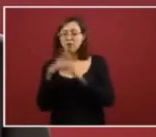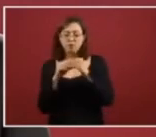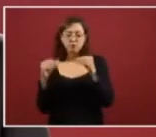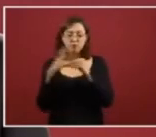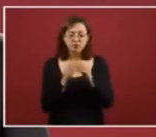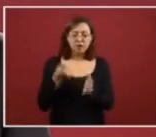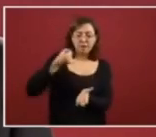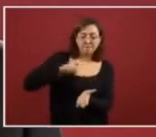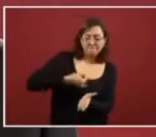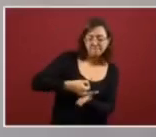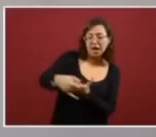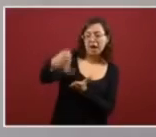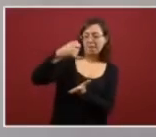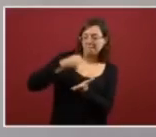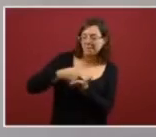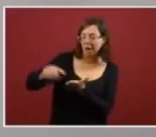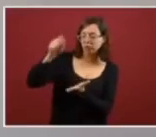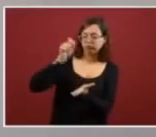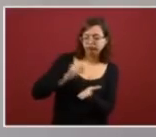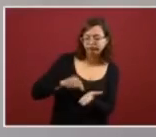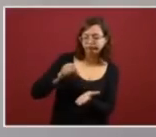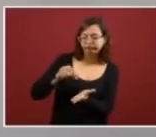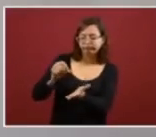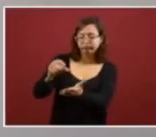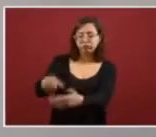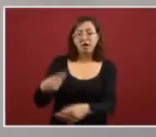trees. Este año, this year,